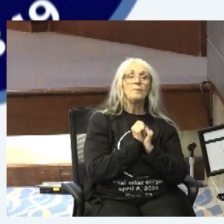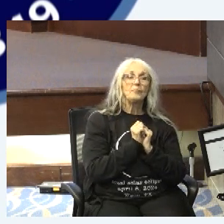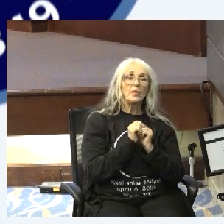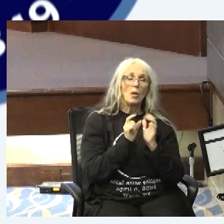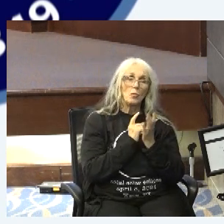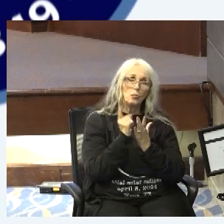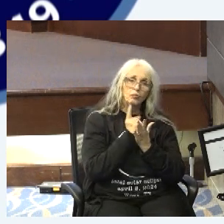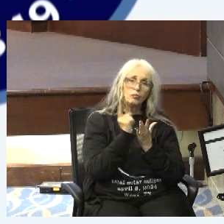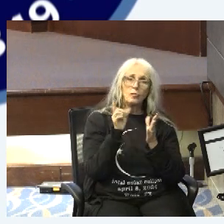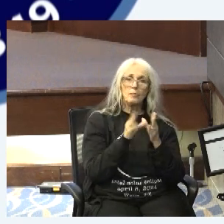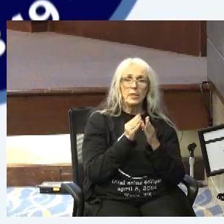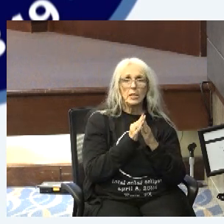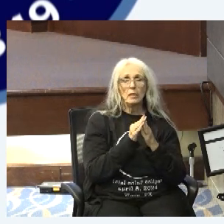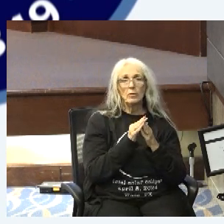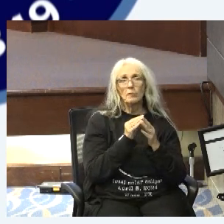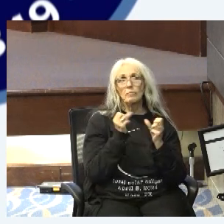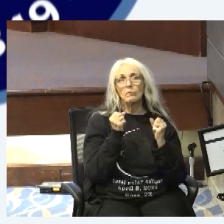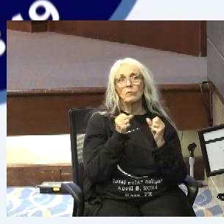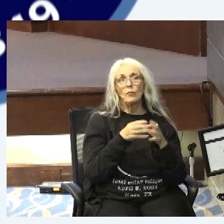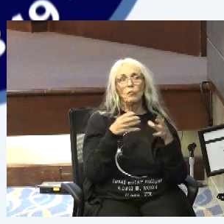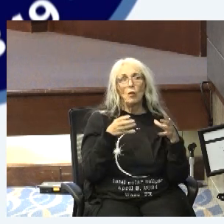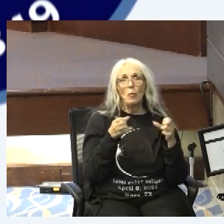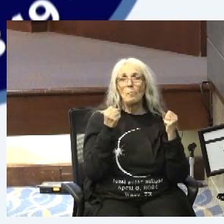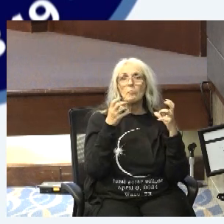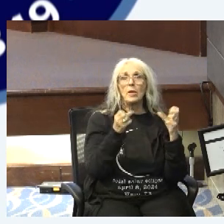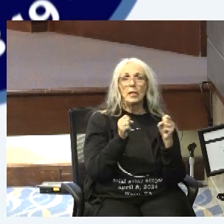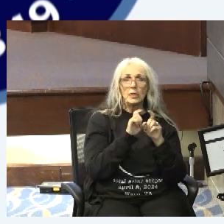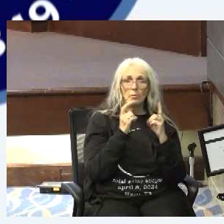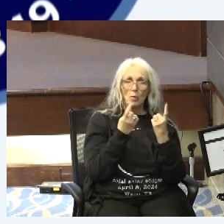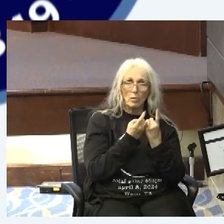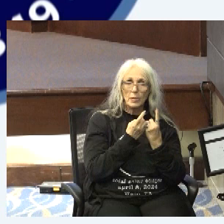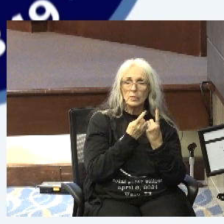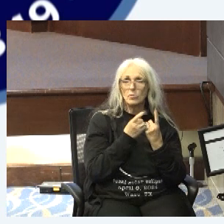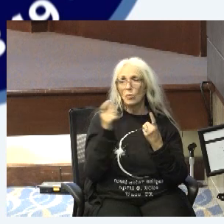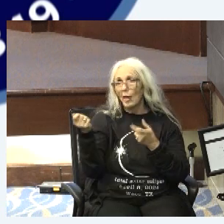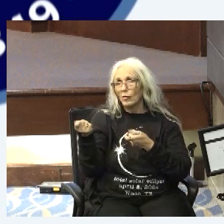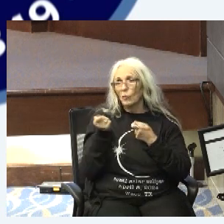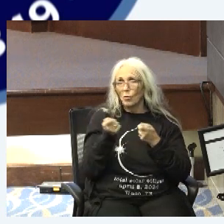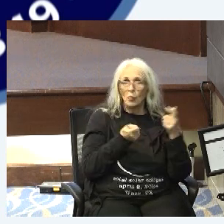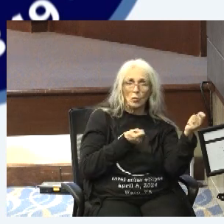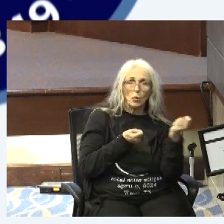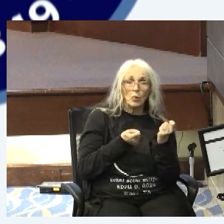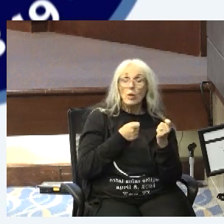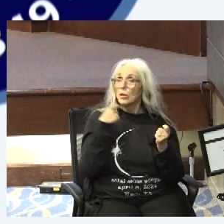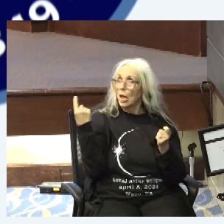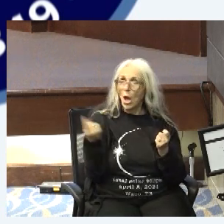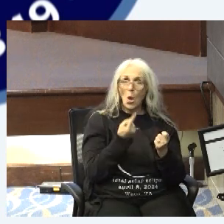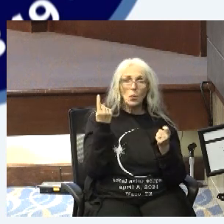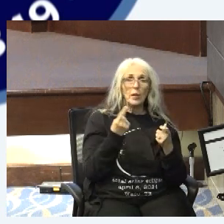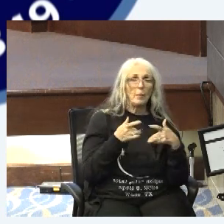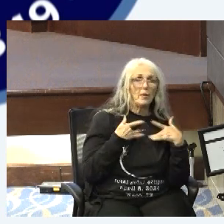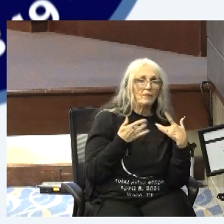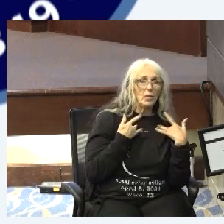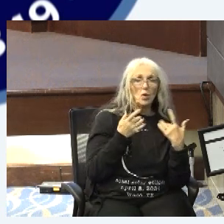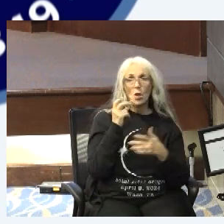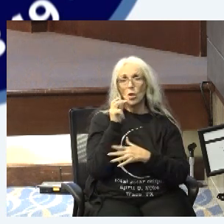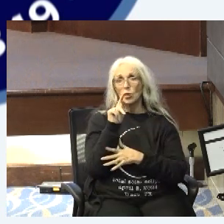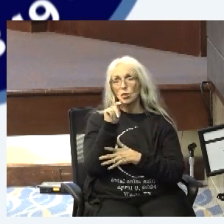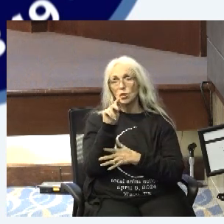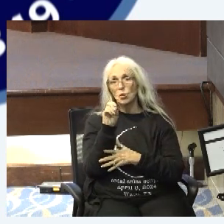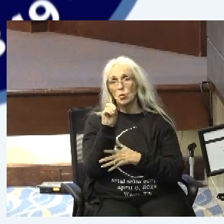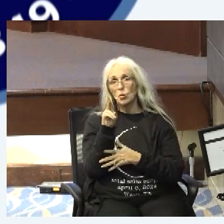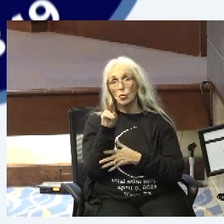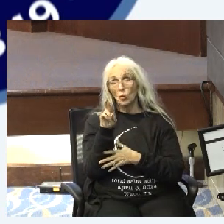grown multiple departments and a line too long a list. It's not just about the events, not just about the tourism, it's about